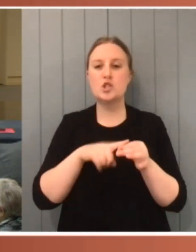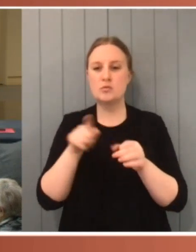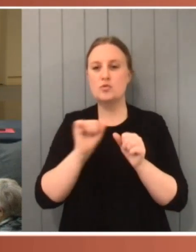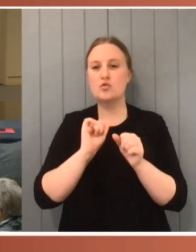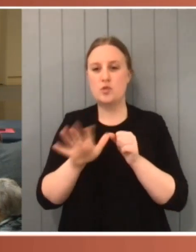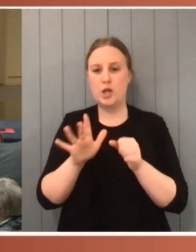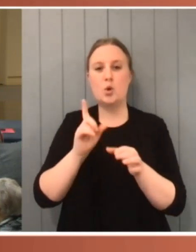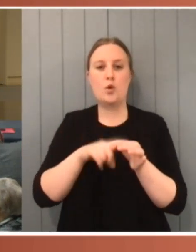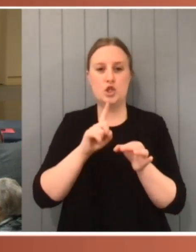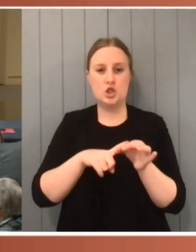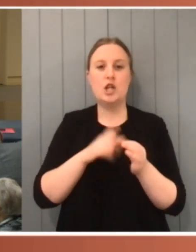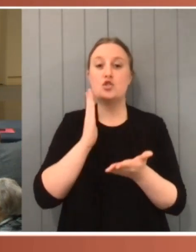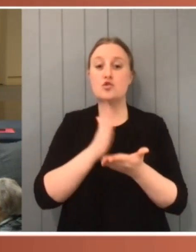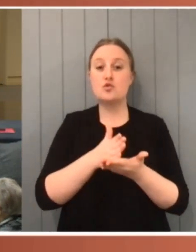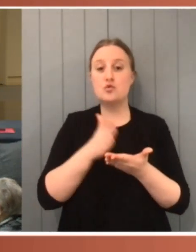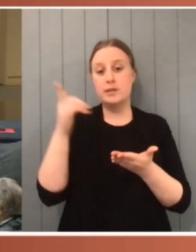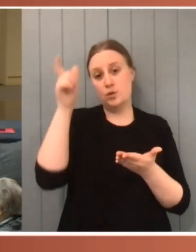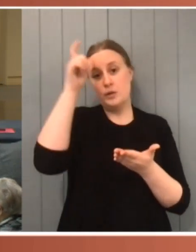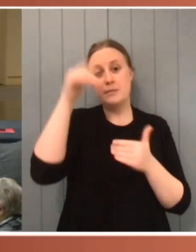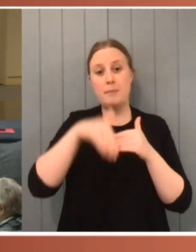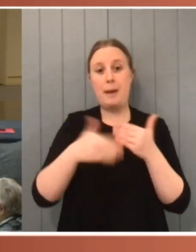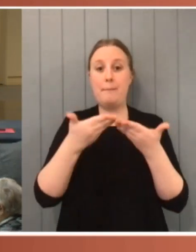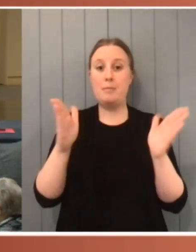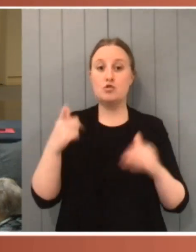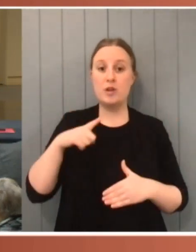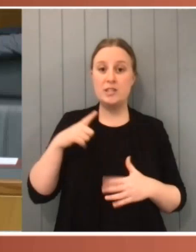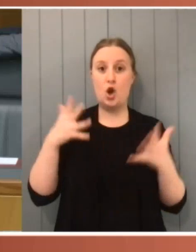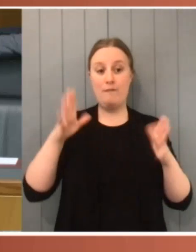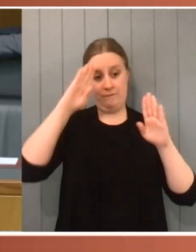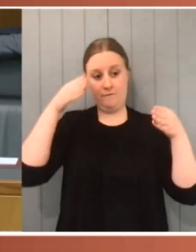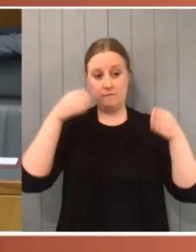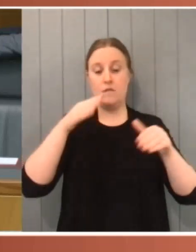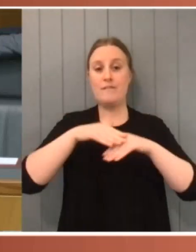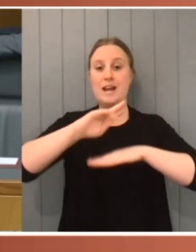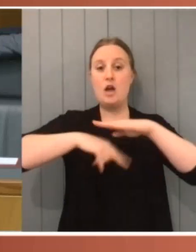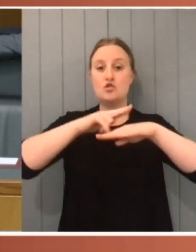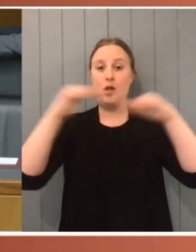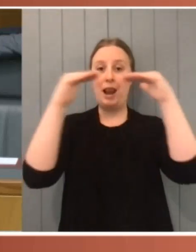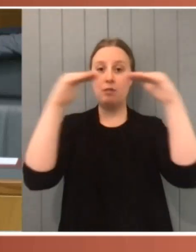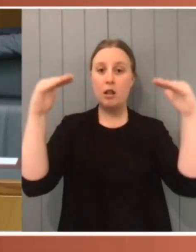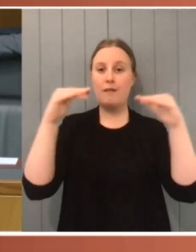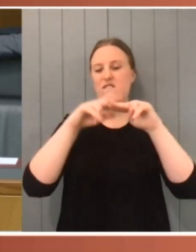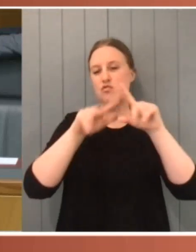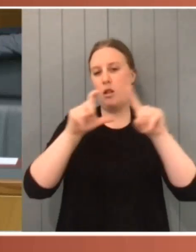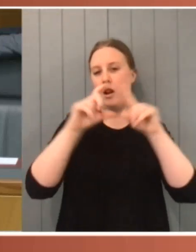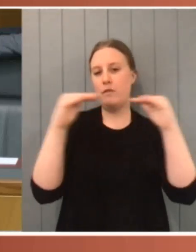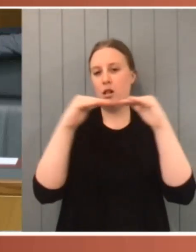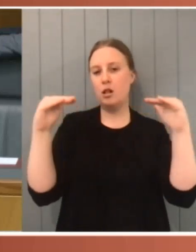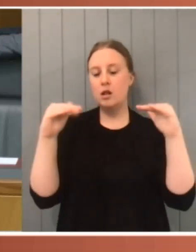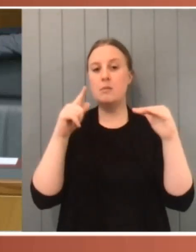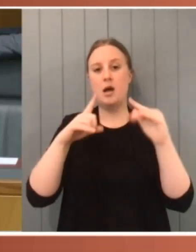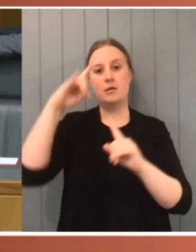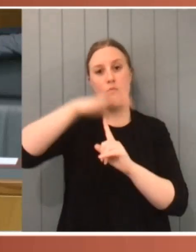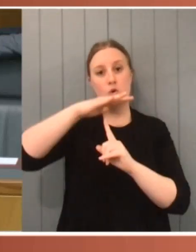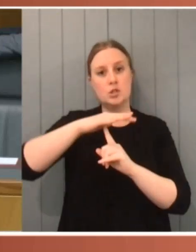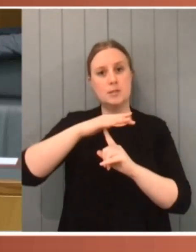public reason often focuses on the national level or federal level. But there are important questions to be asked about what does it mean at